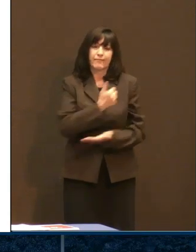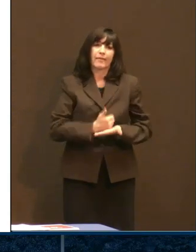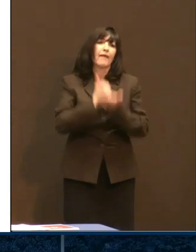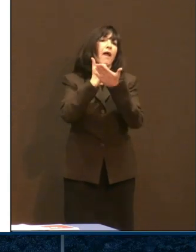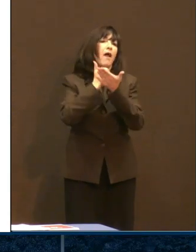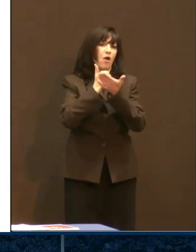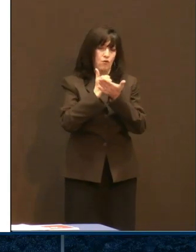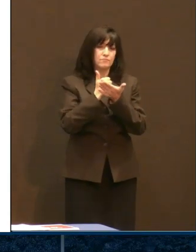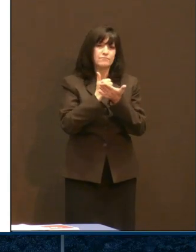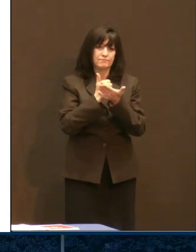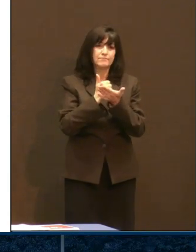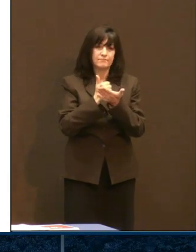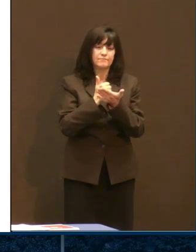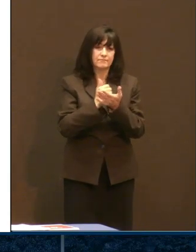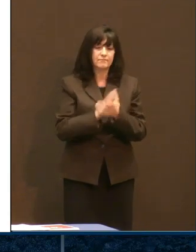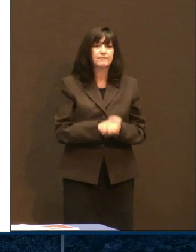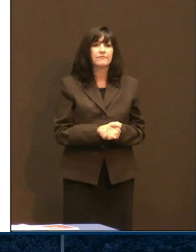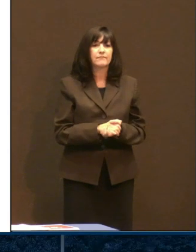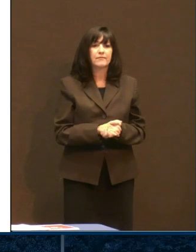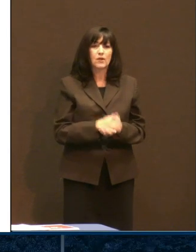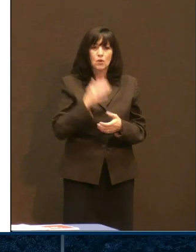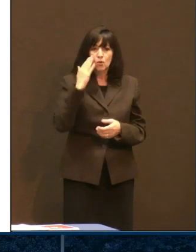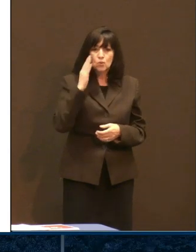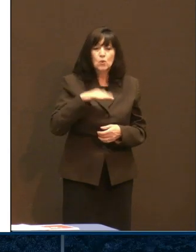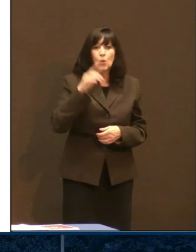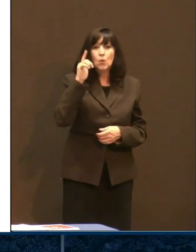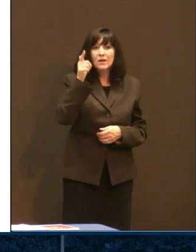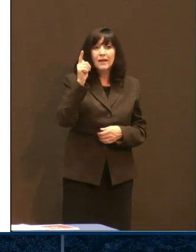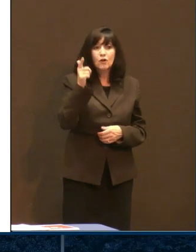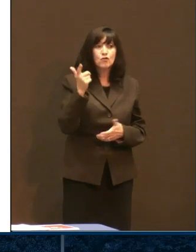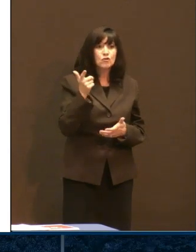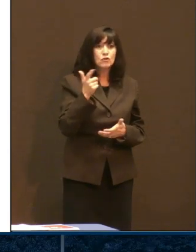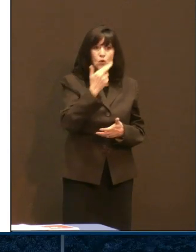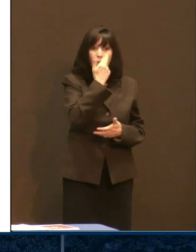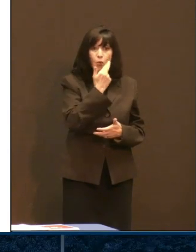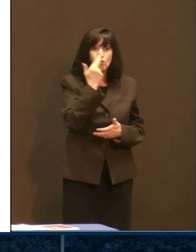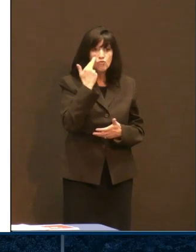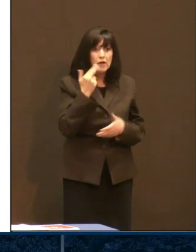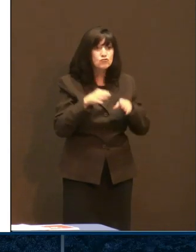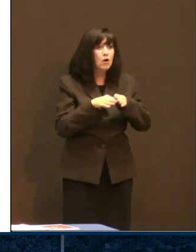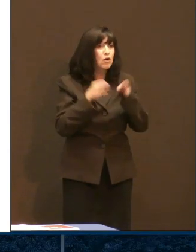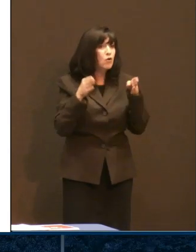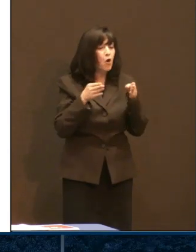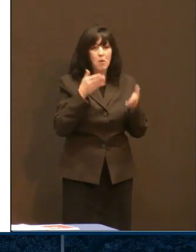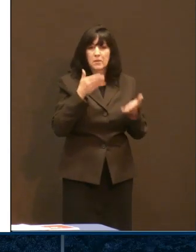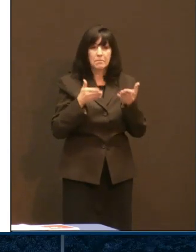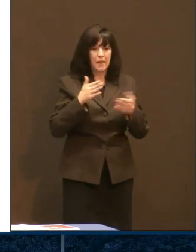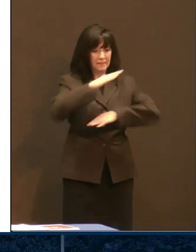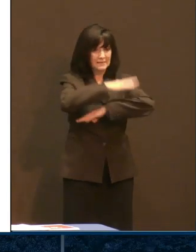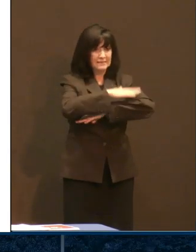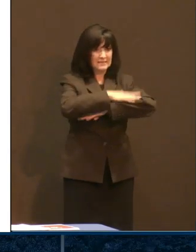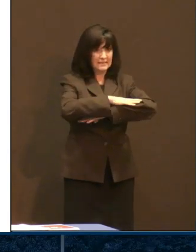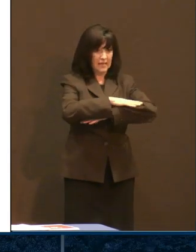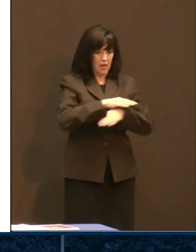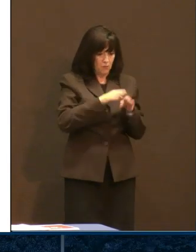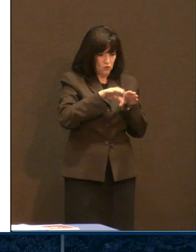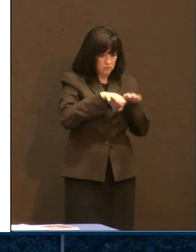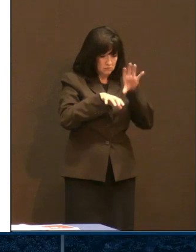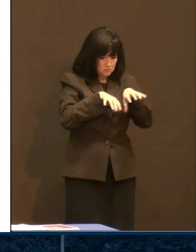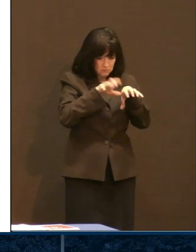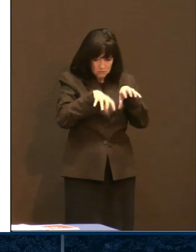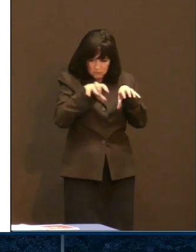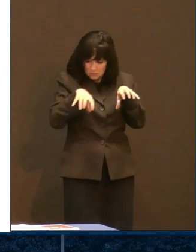include restaurants with, you know, smaller capacities, tables maybe more spread out, whatever